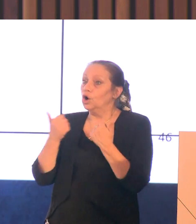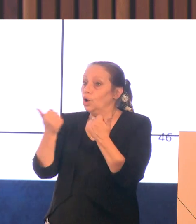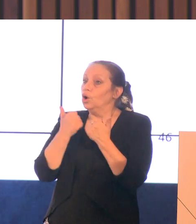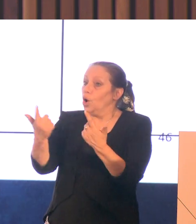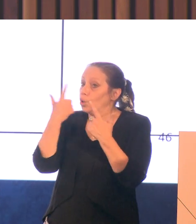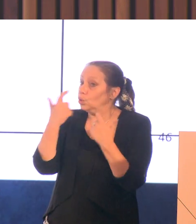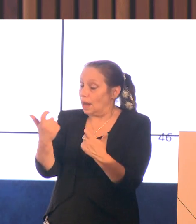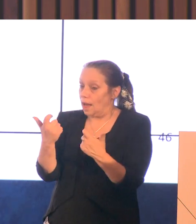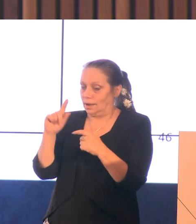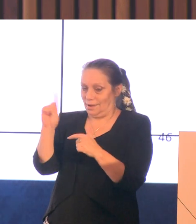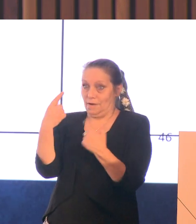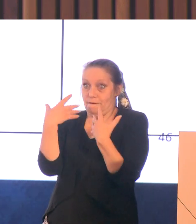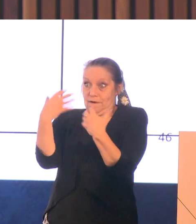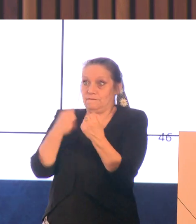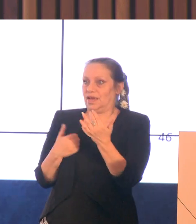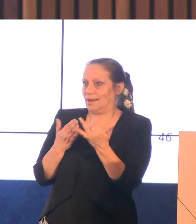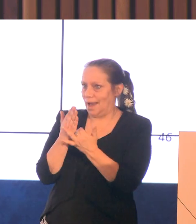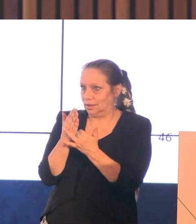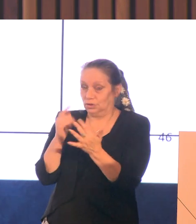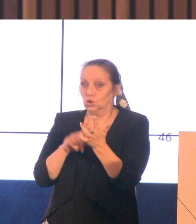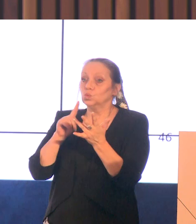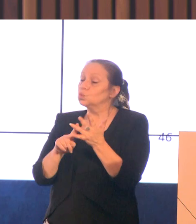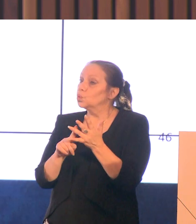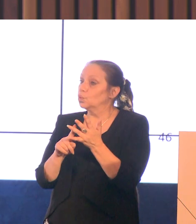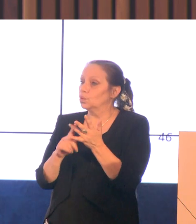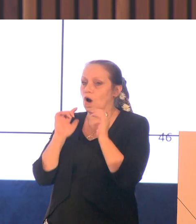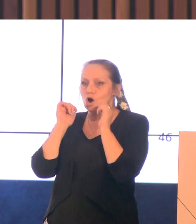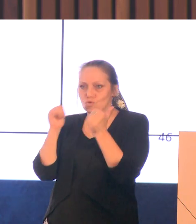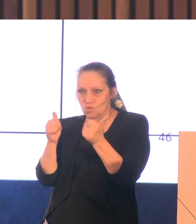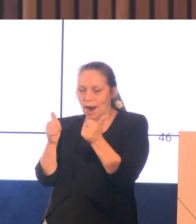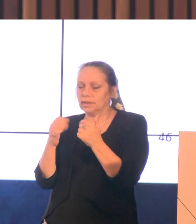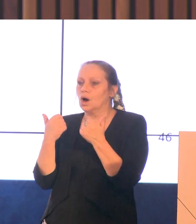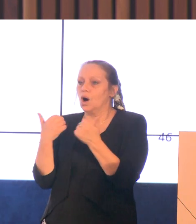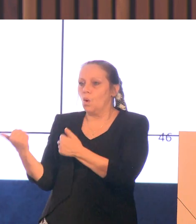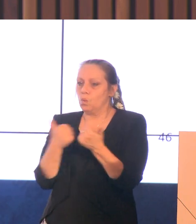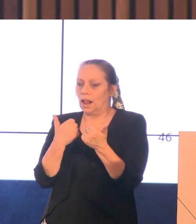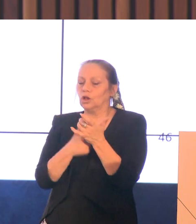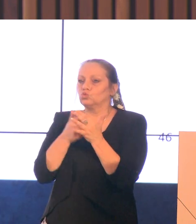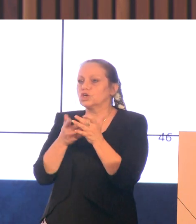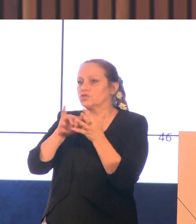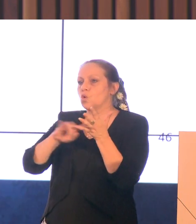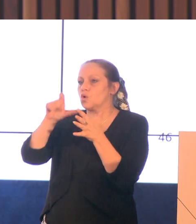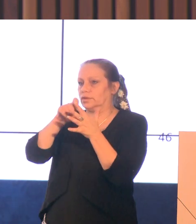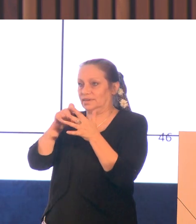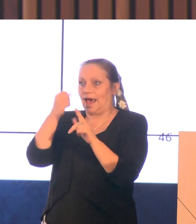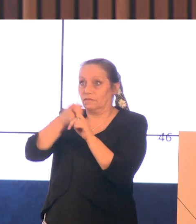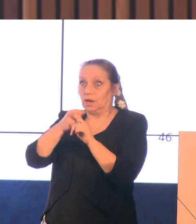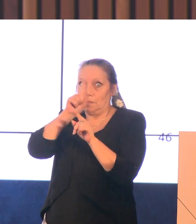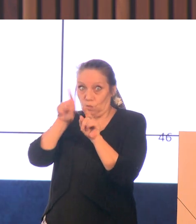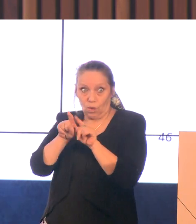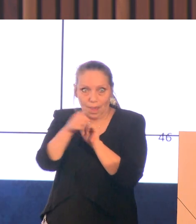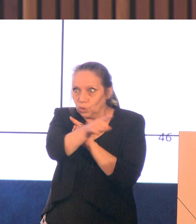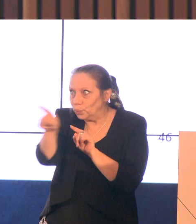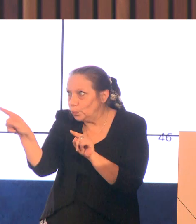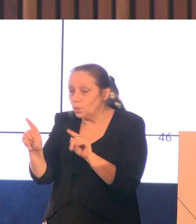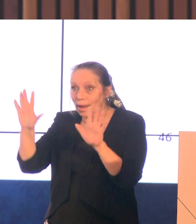luck of being or having access to an effective and well-resourced advocate, people like you. But